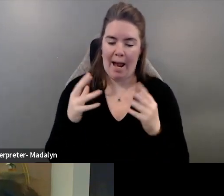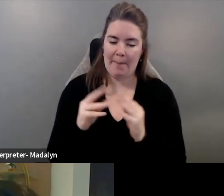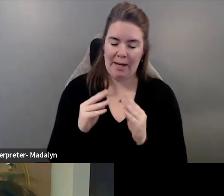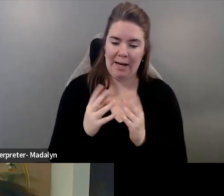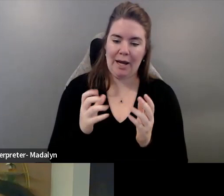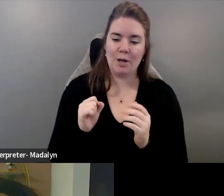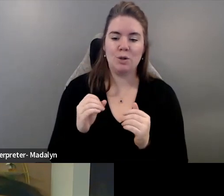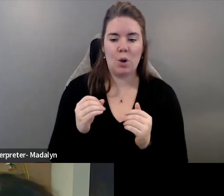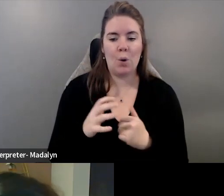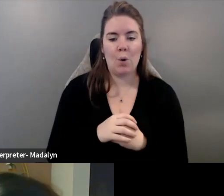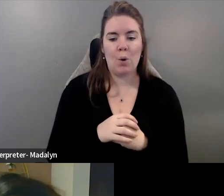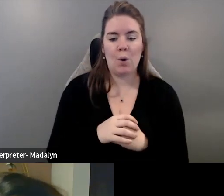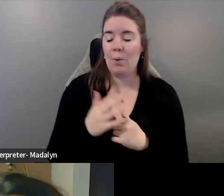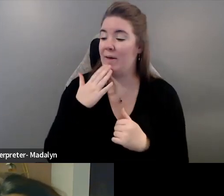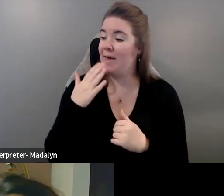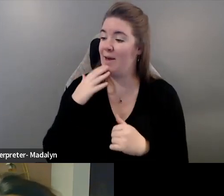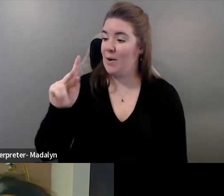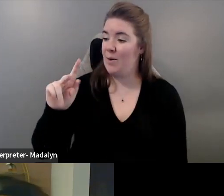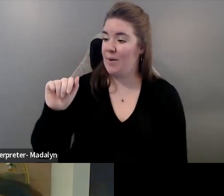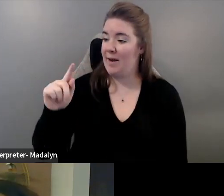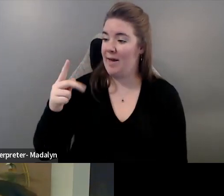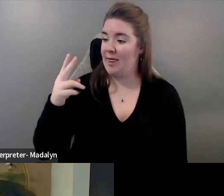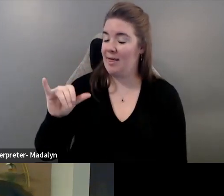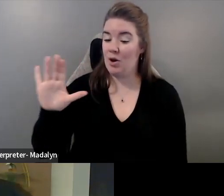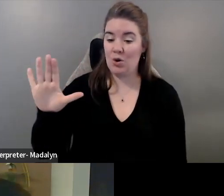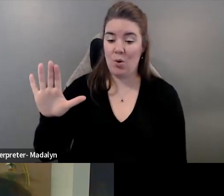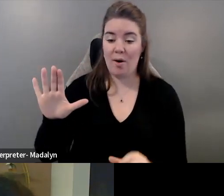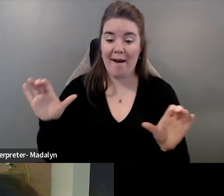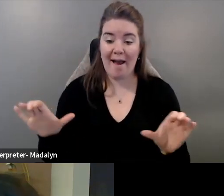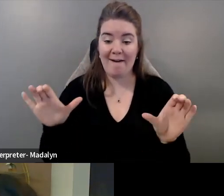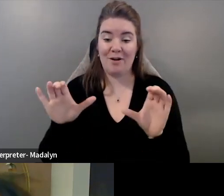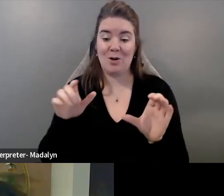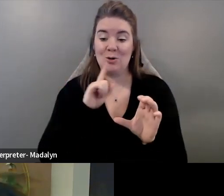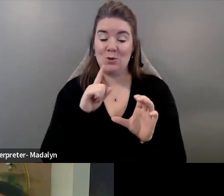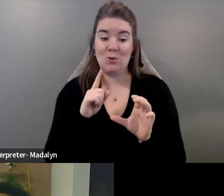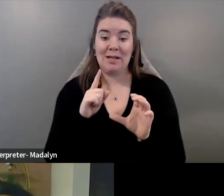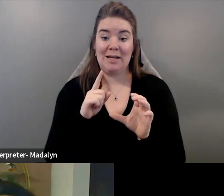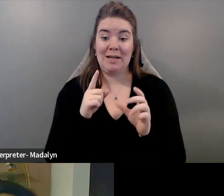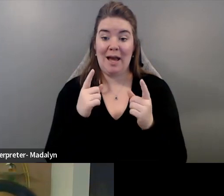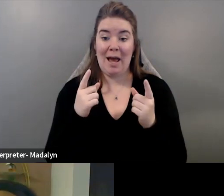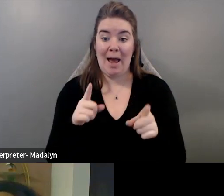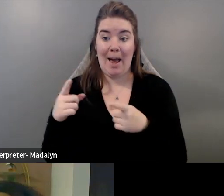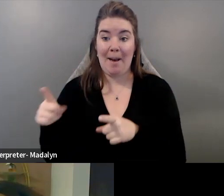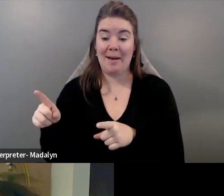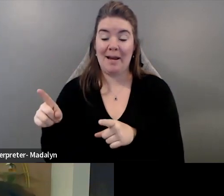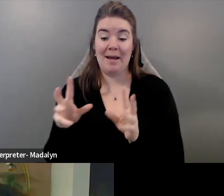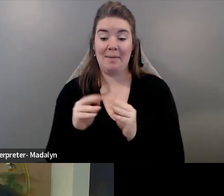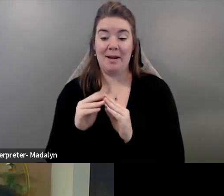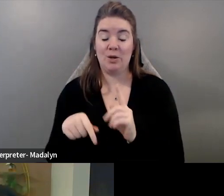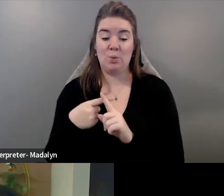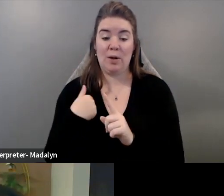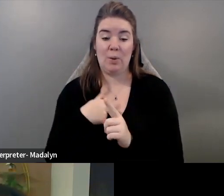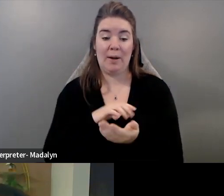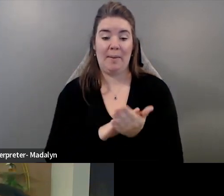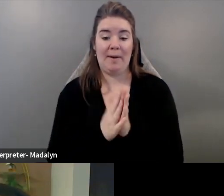kudos to Kathy for her efforts of getting us those meetings when we became a 501c3. So just stay